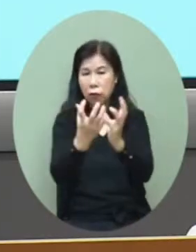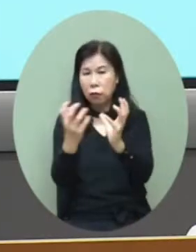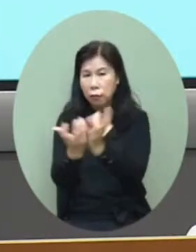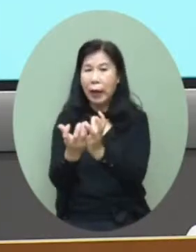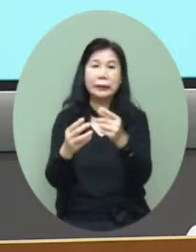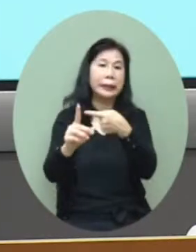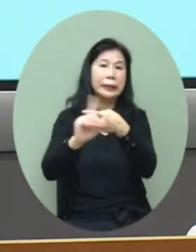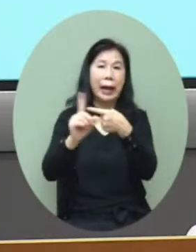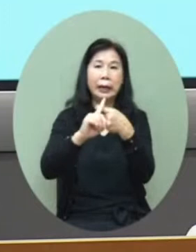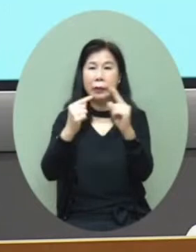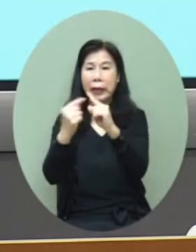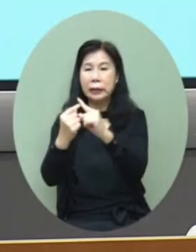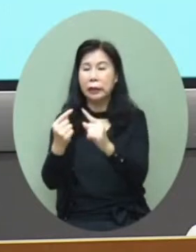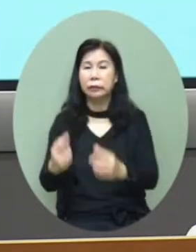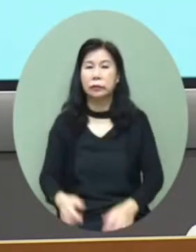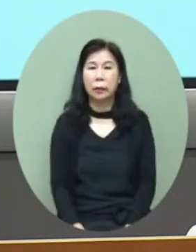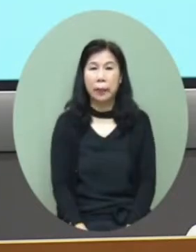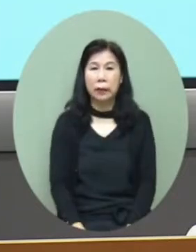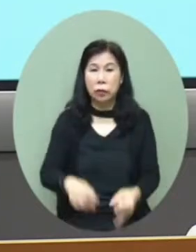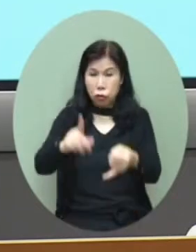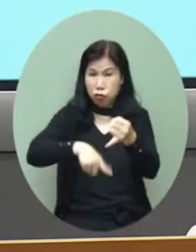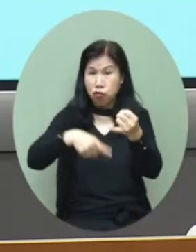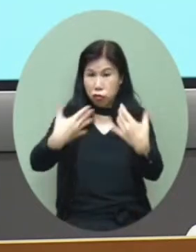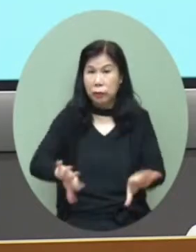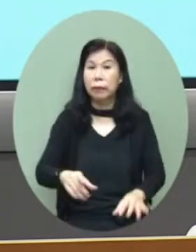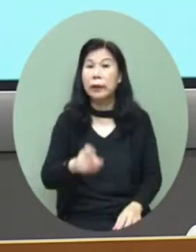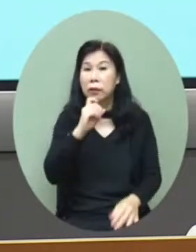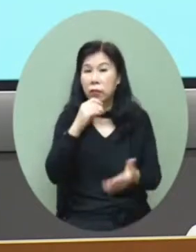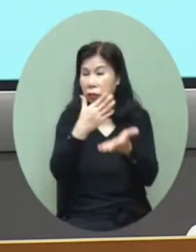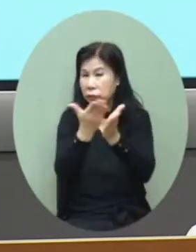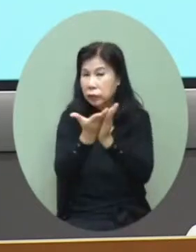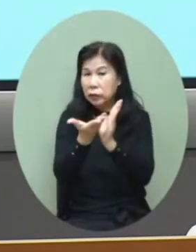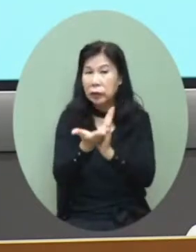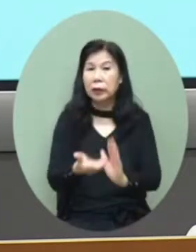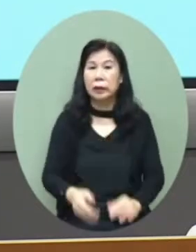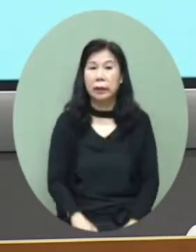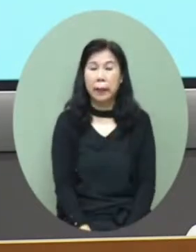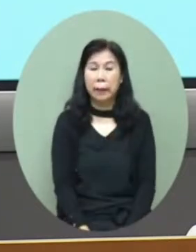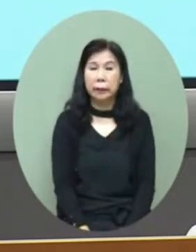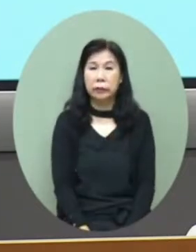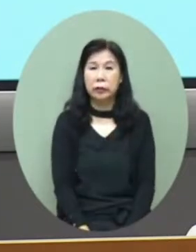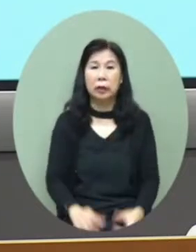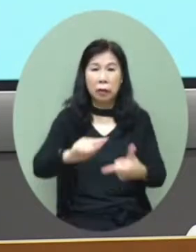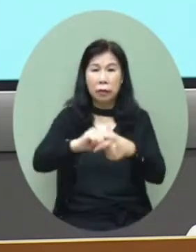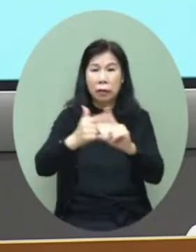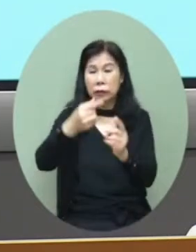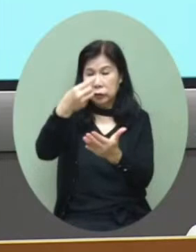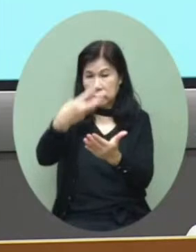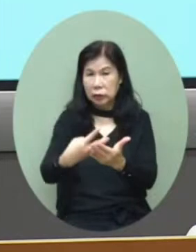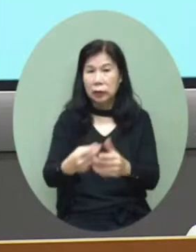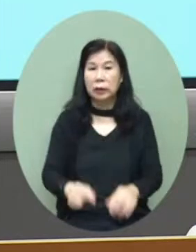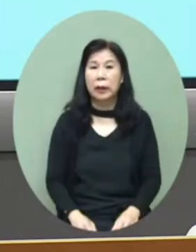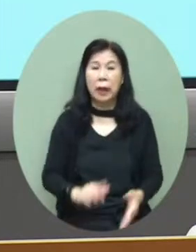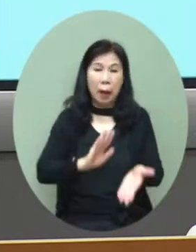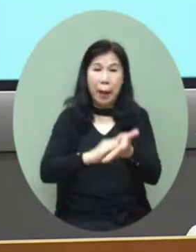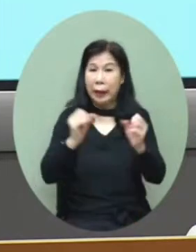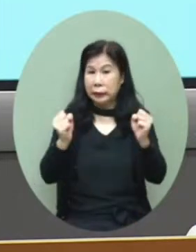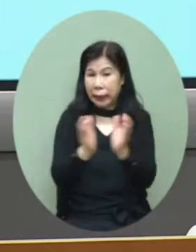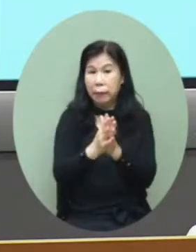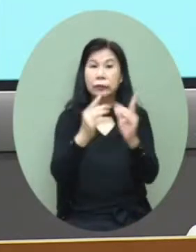the measures of control. So those who are infected will have to remain at